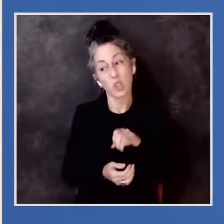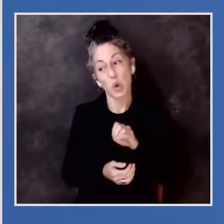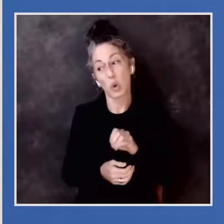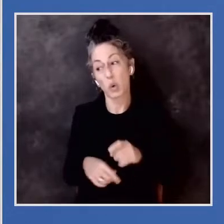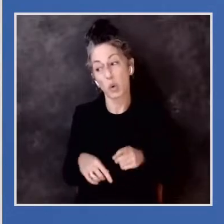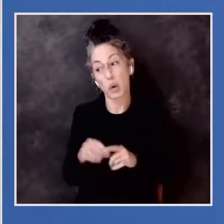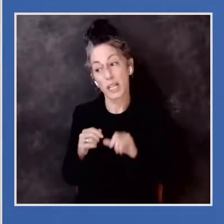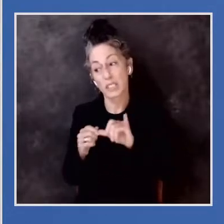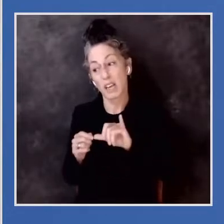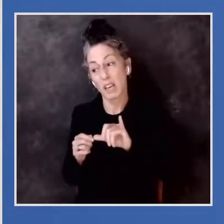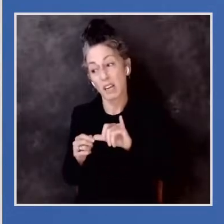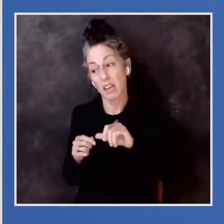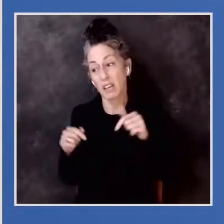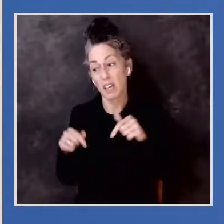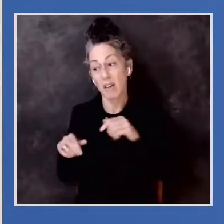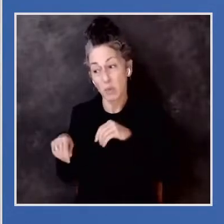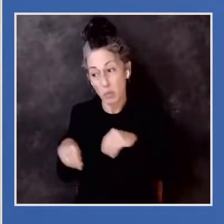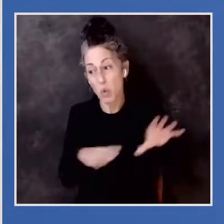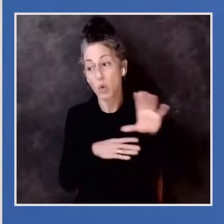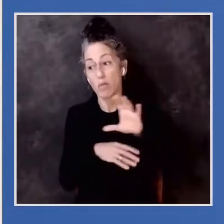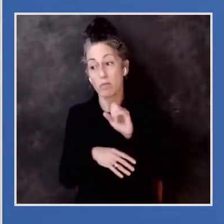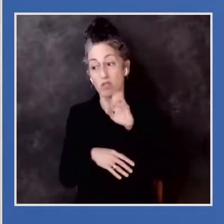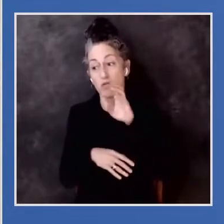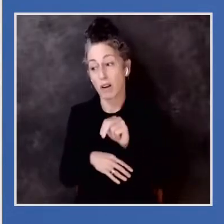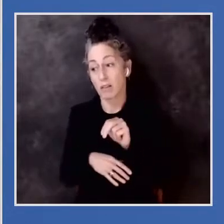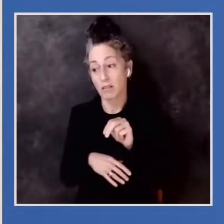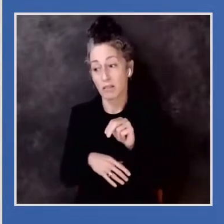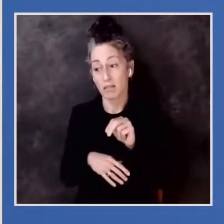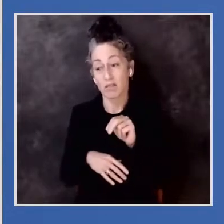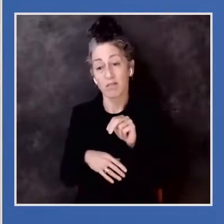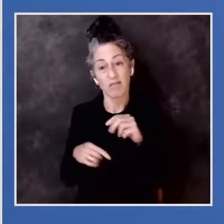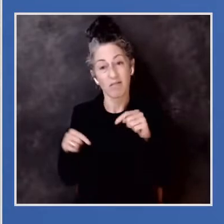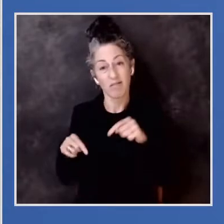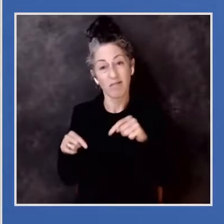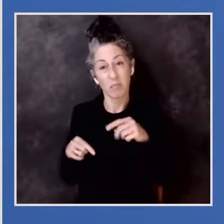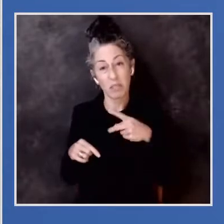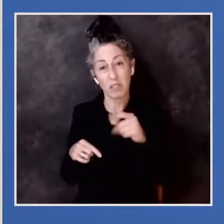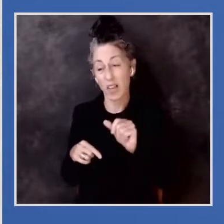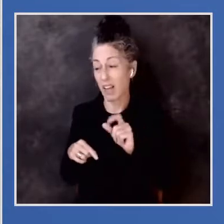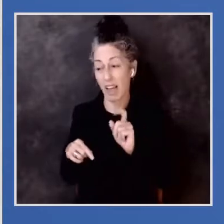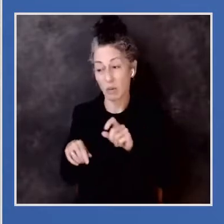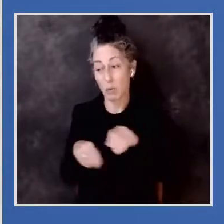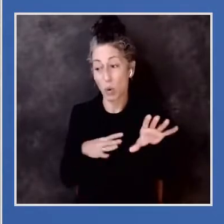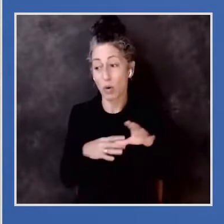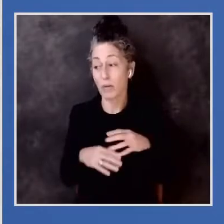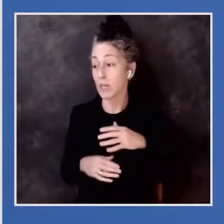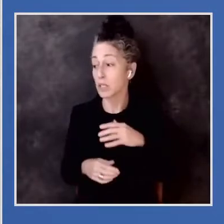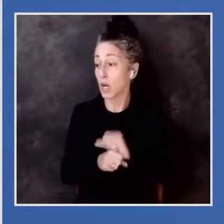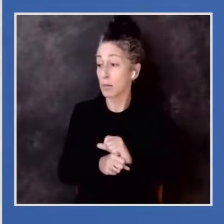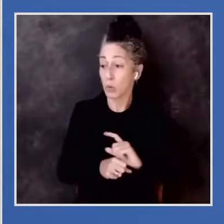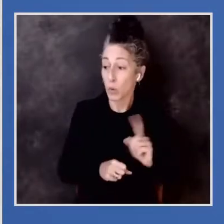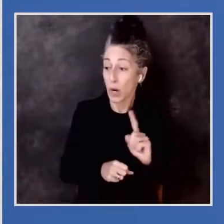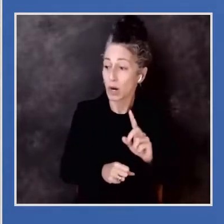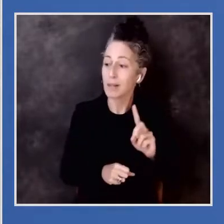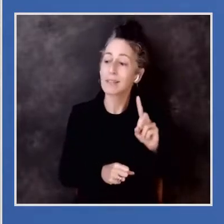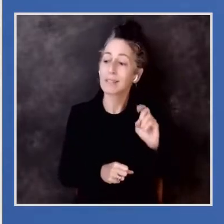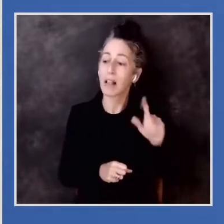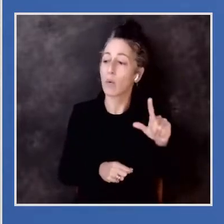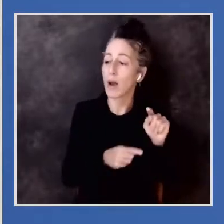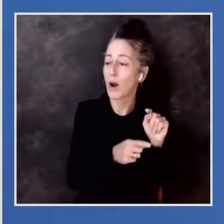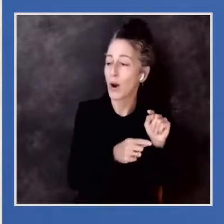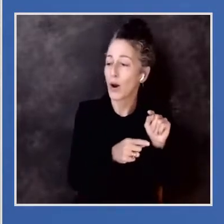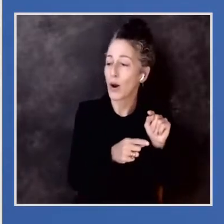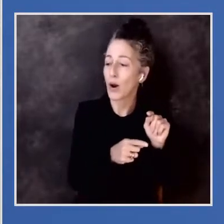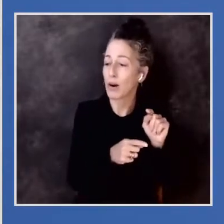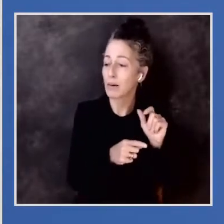Scranton anymore. We have to move. There are good jobs in Delaware. When I get one, I'll